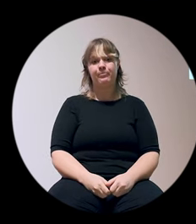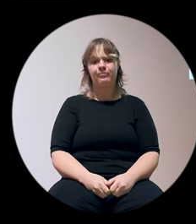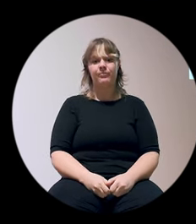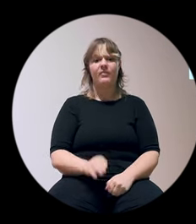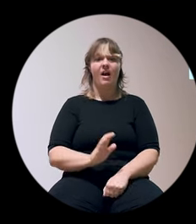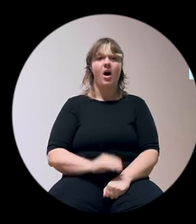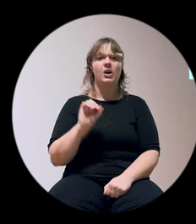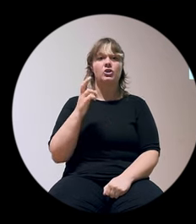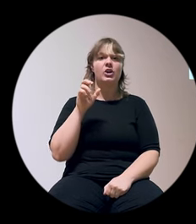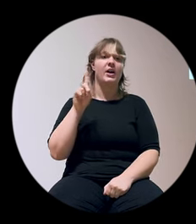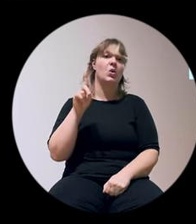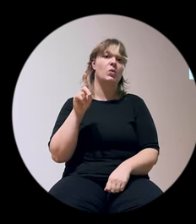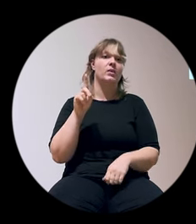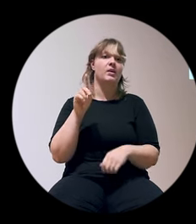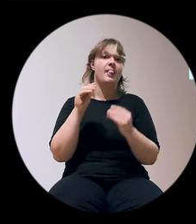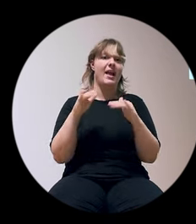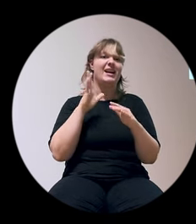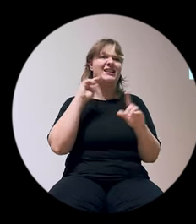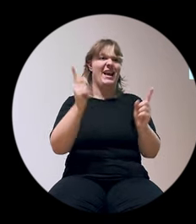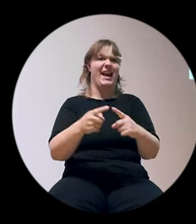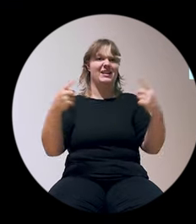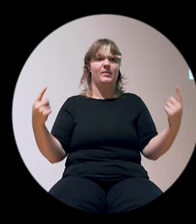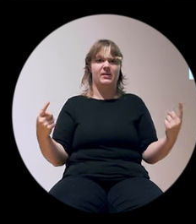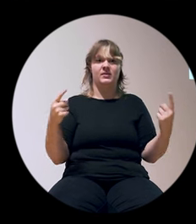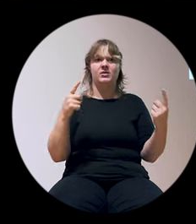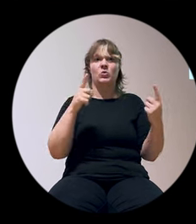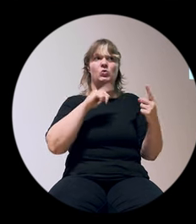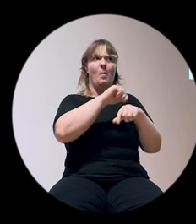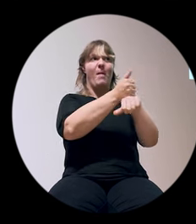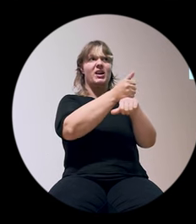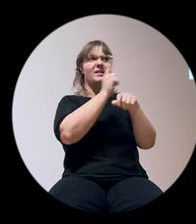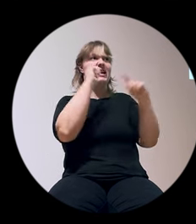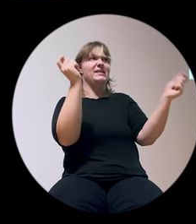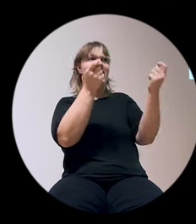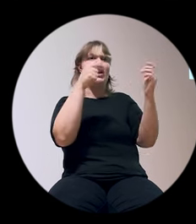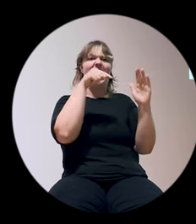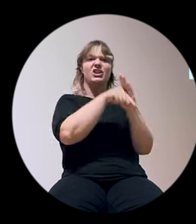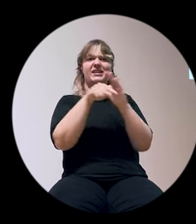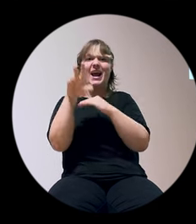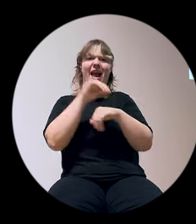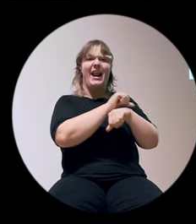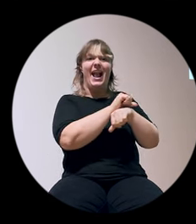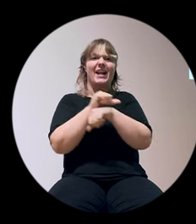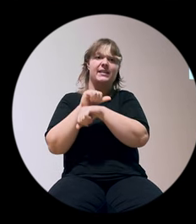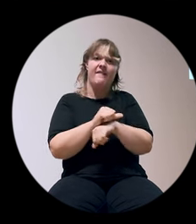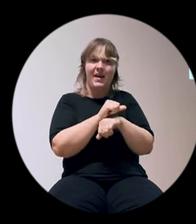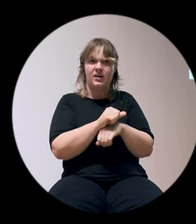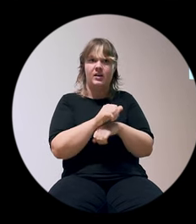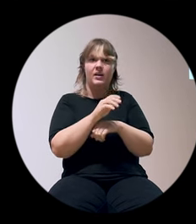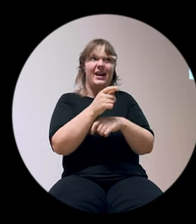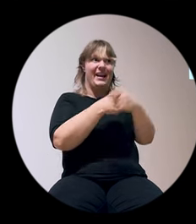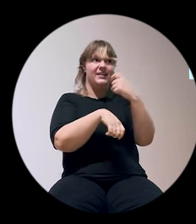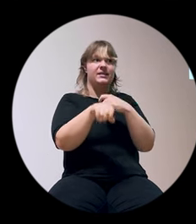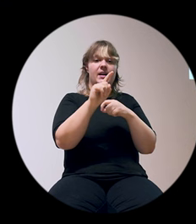Unshadowed Land is an antithesis to monuments celebrating genocide and enslavement. Instead, it invokes